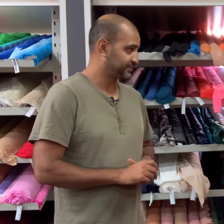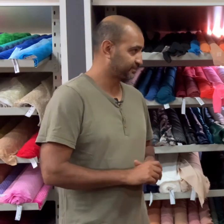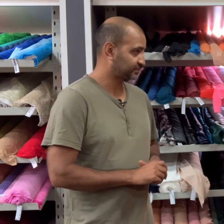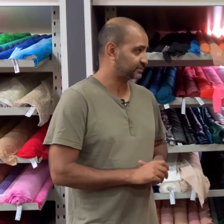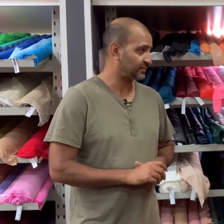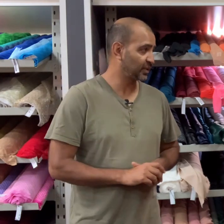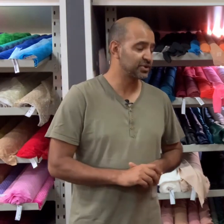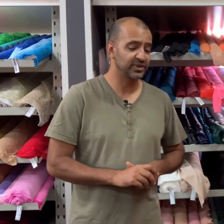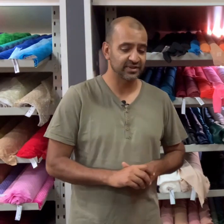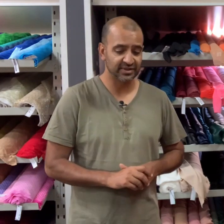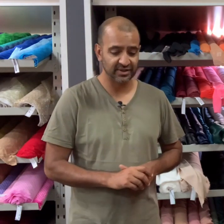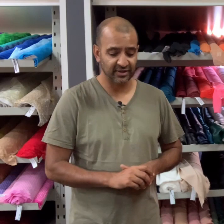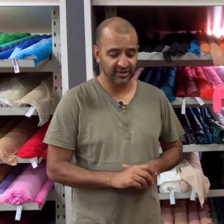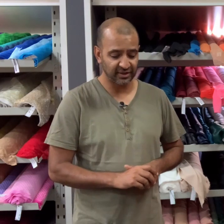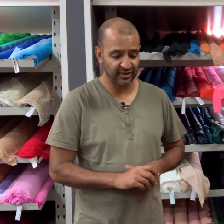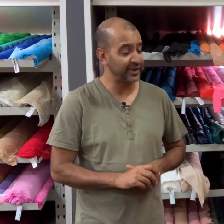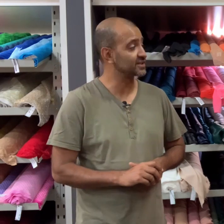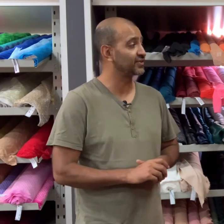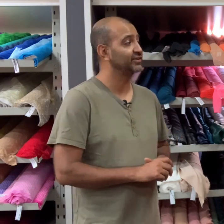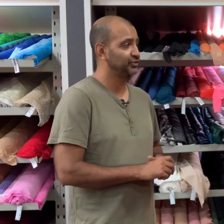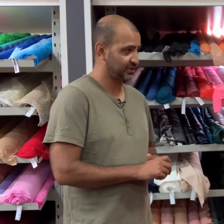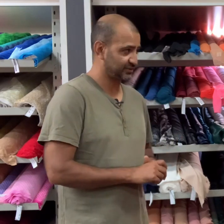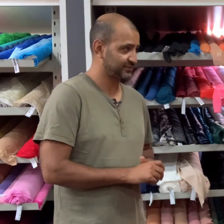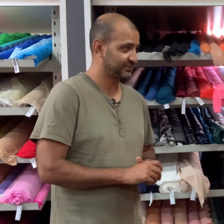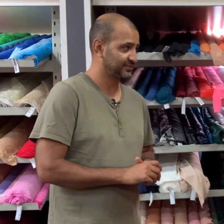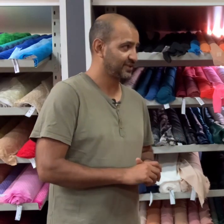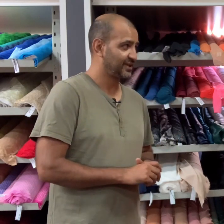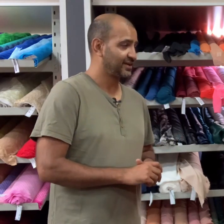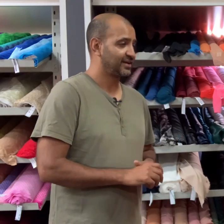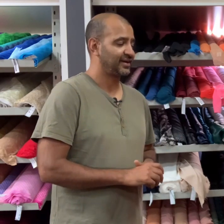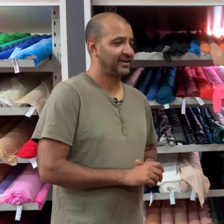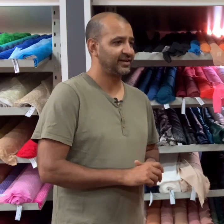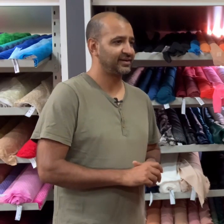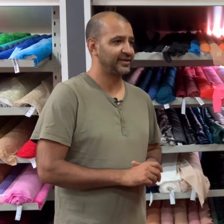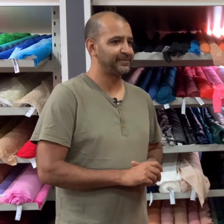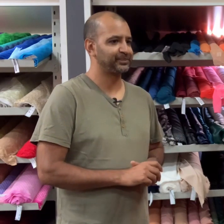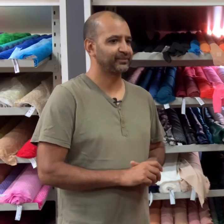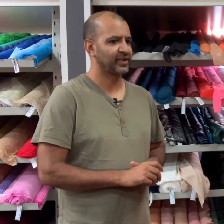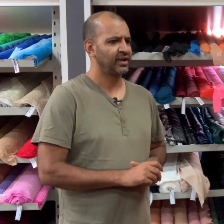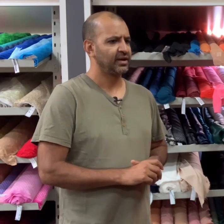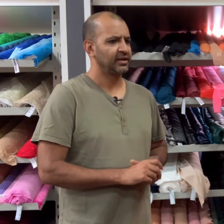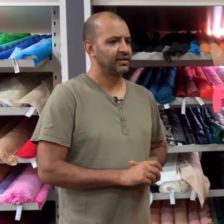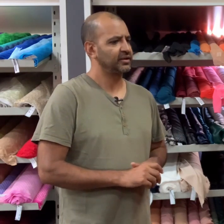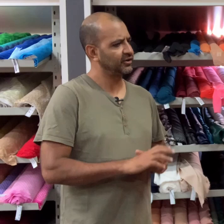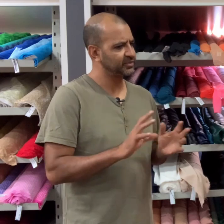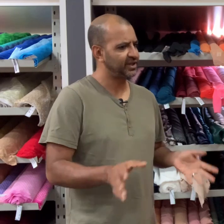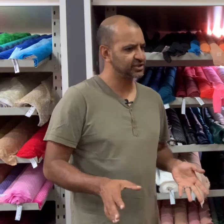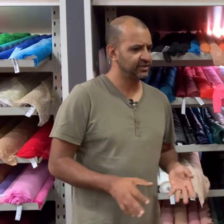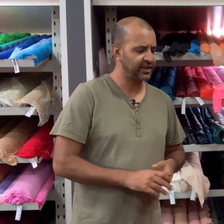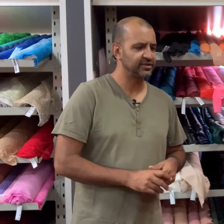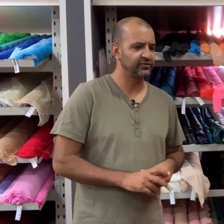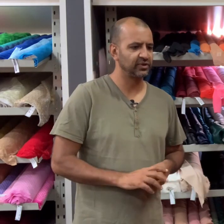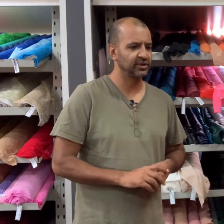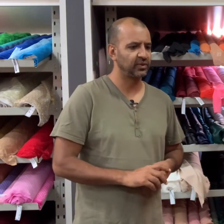Khomas, which was Oasis 500. Oh, wow. And after